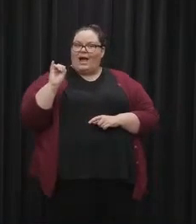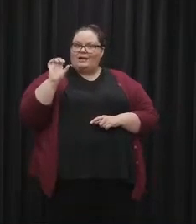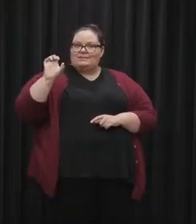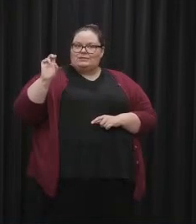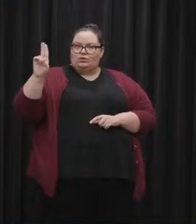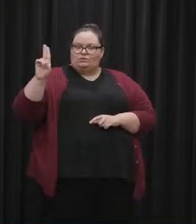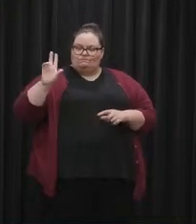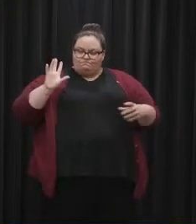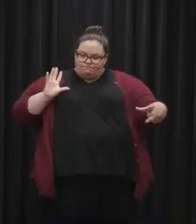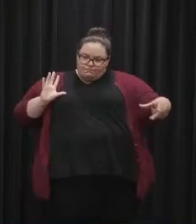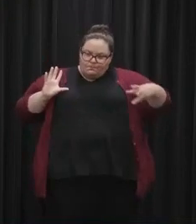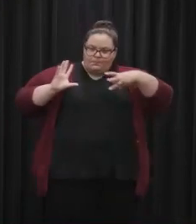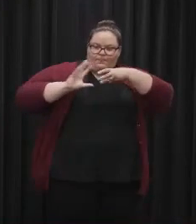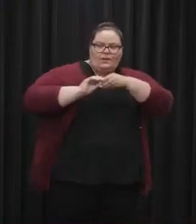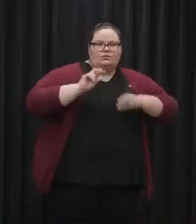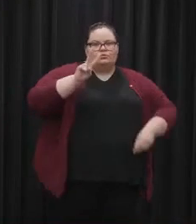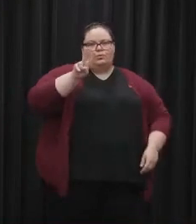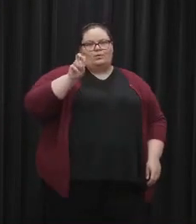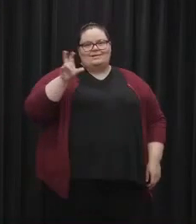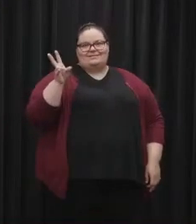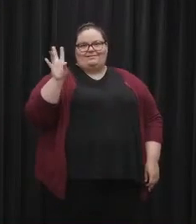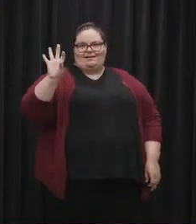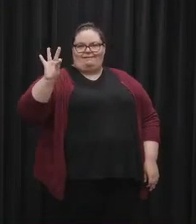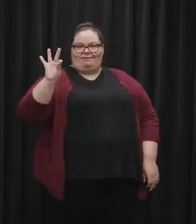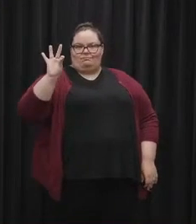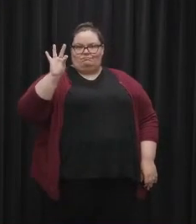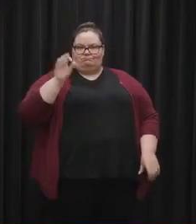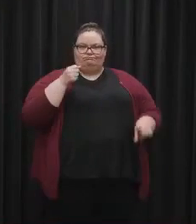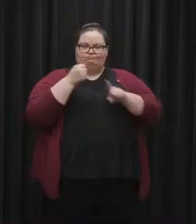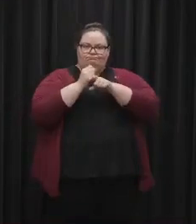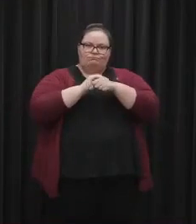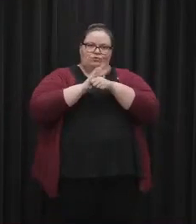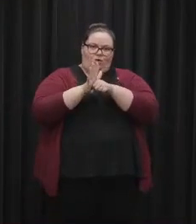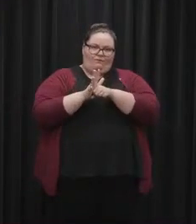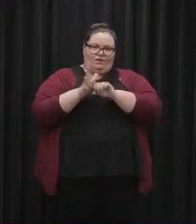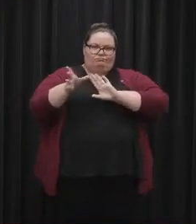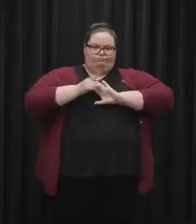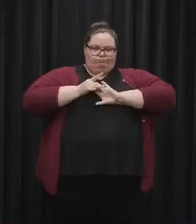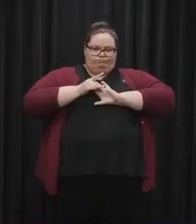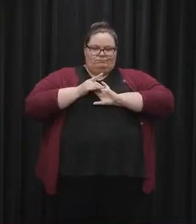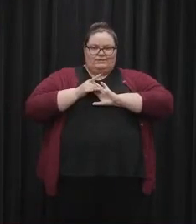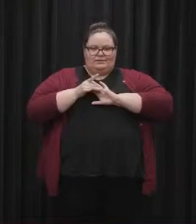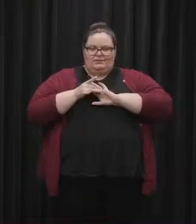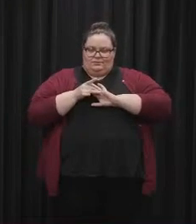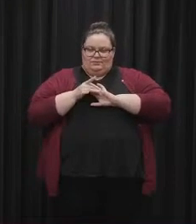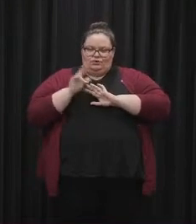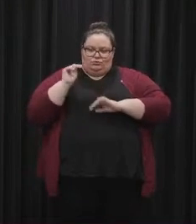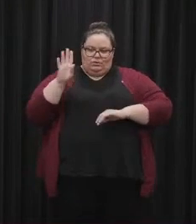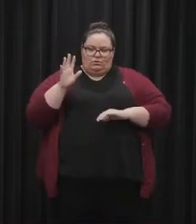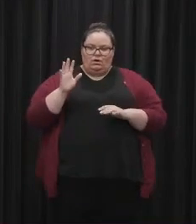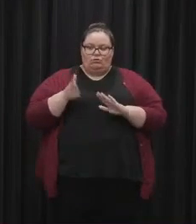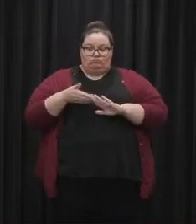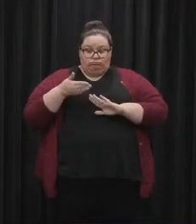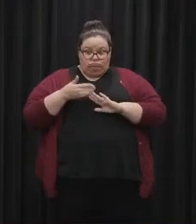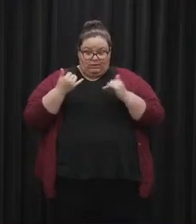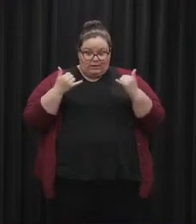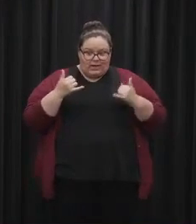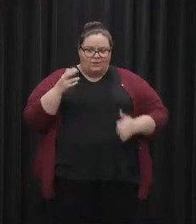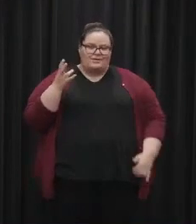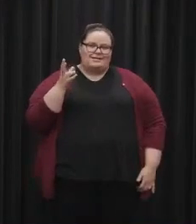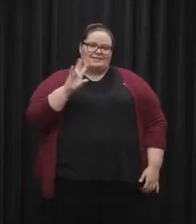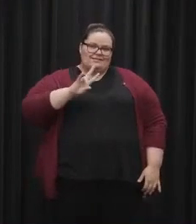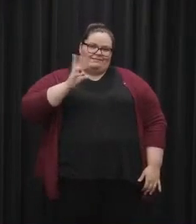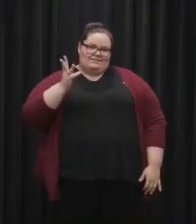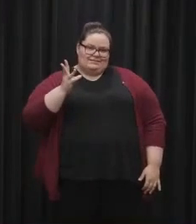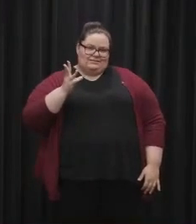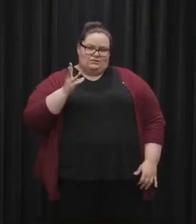reported 278 cases of COVID-19 in New Brunswick, of which 76 are currently active. We are in the midst